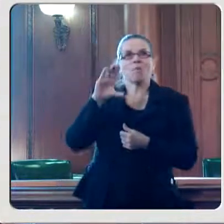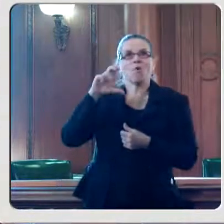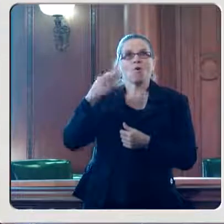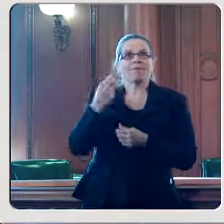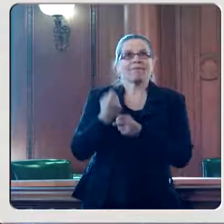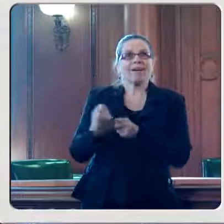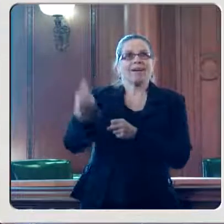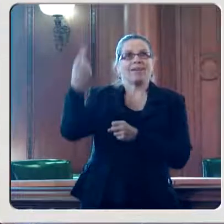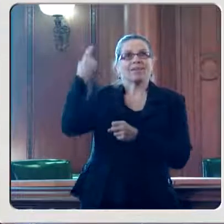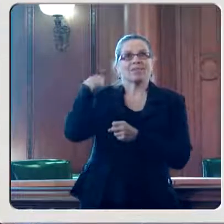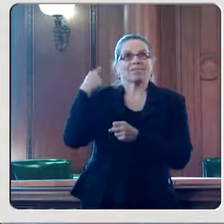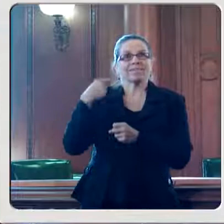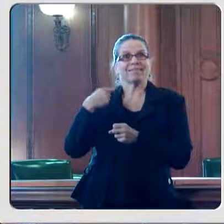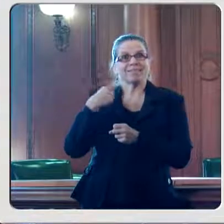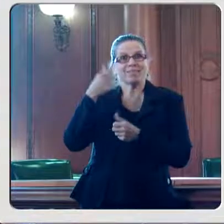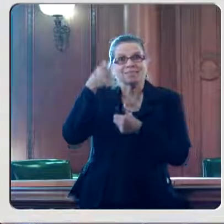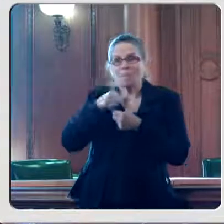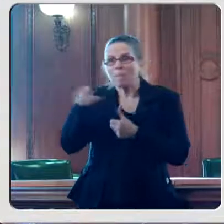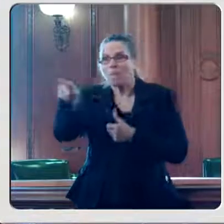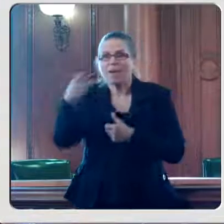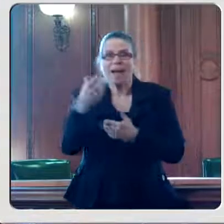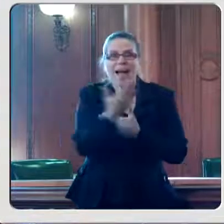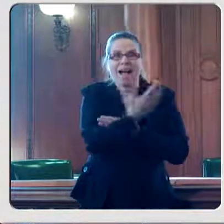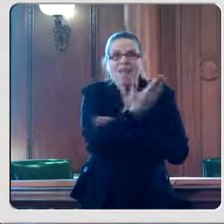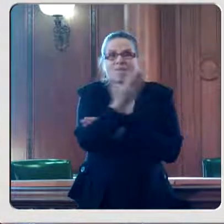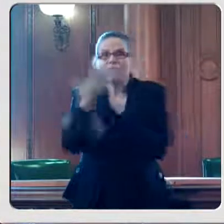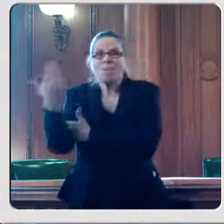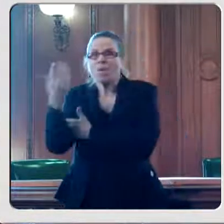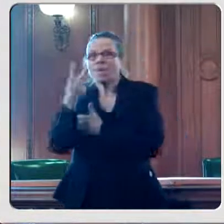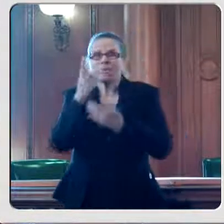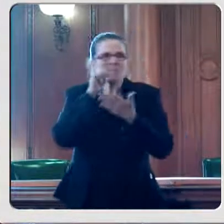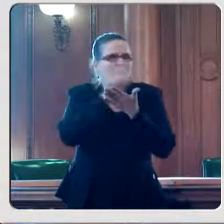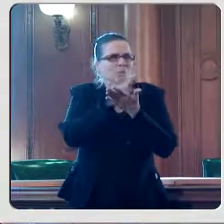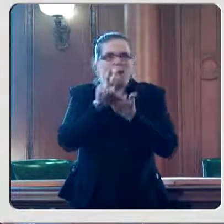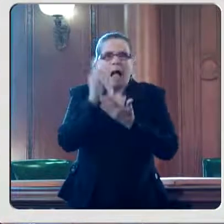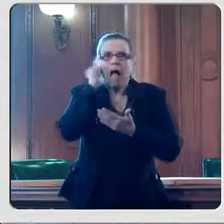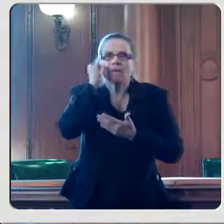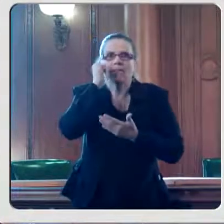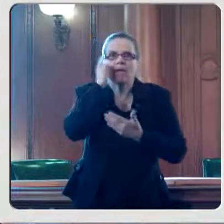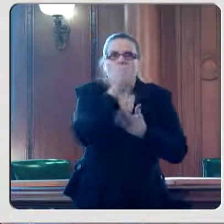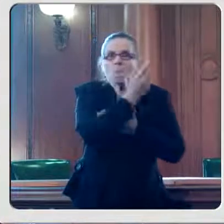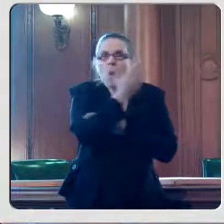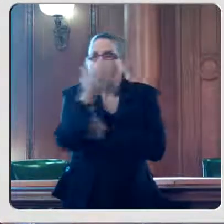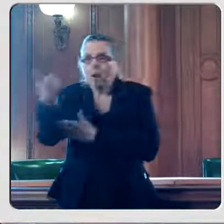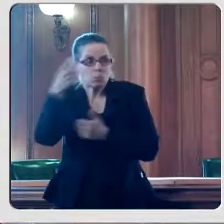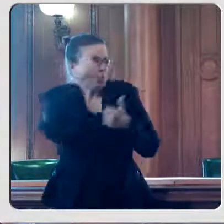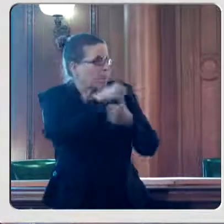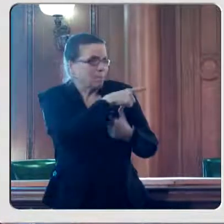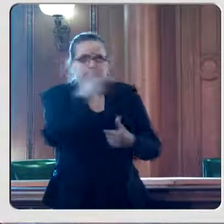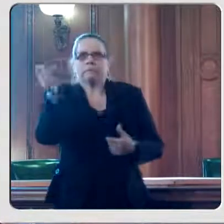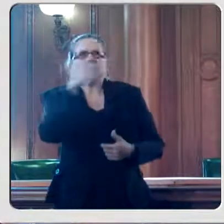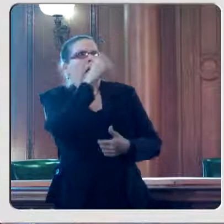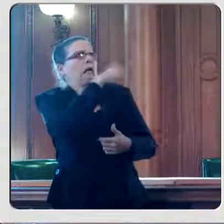morning, sometimes on weekends too, on it, and I'm very thankful to them.